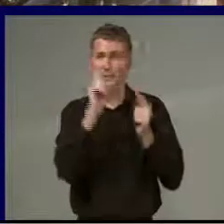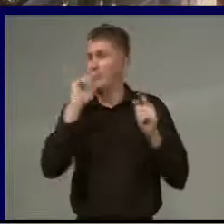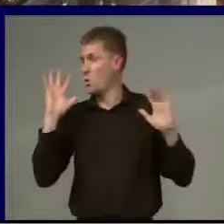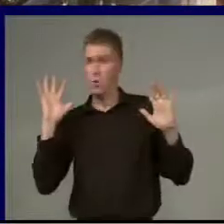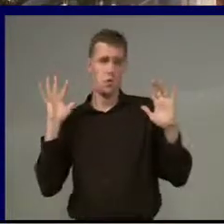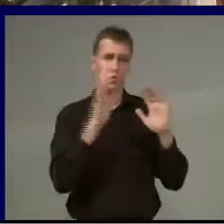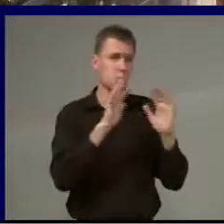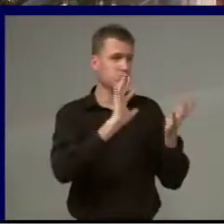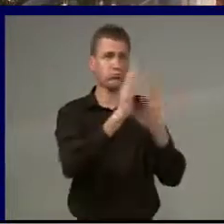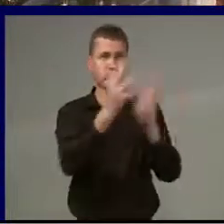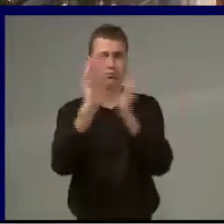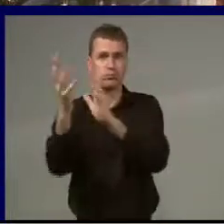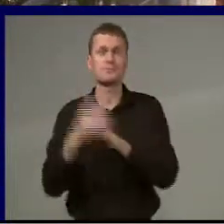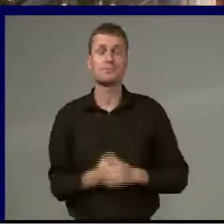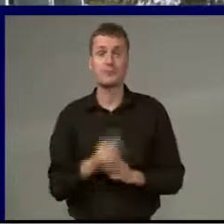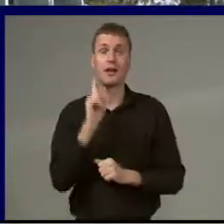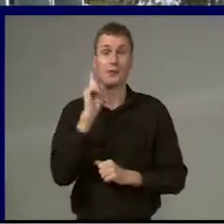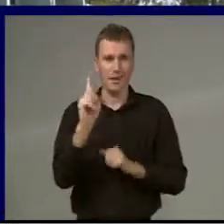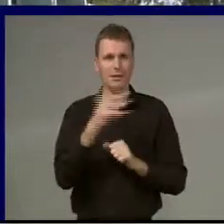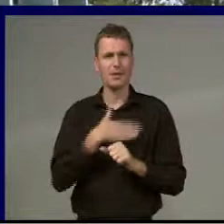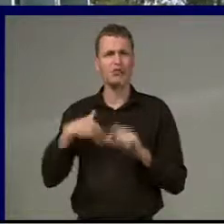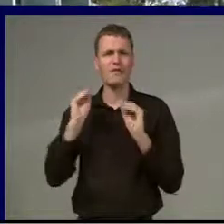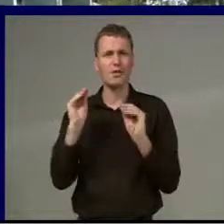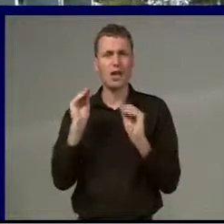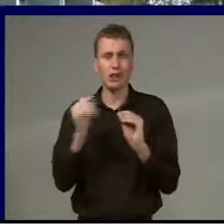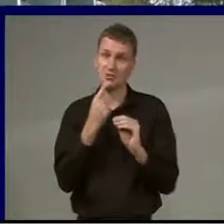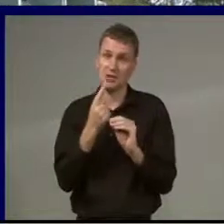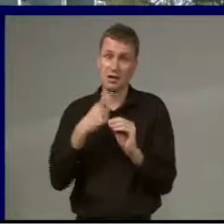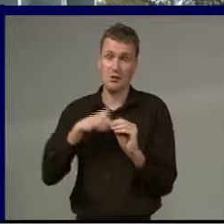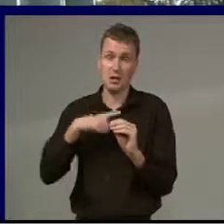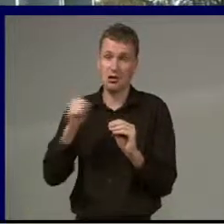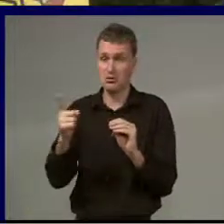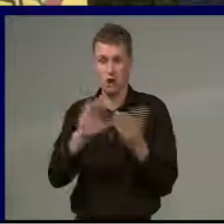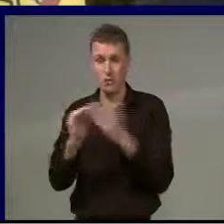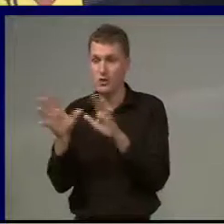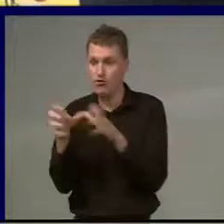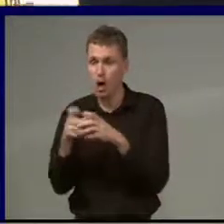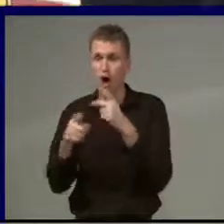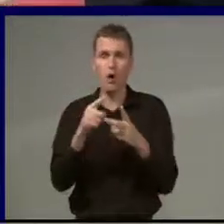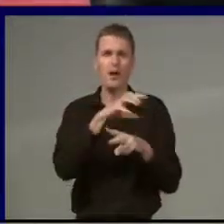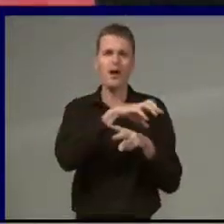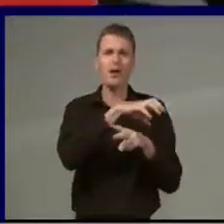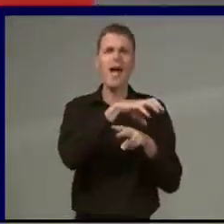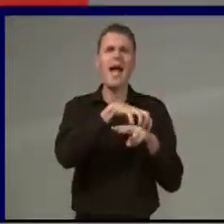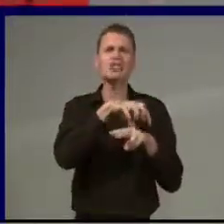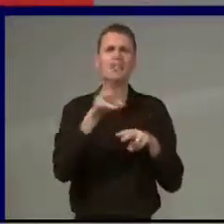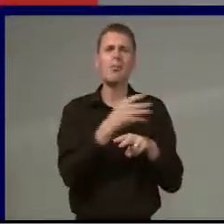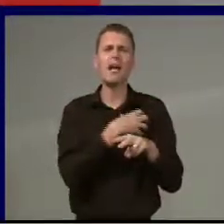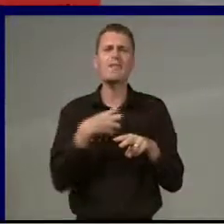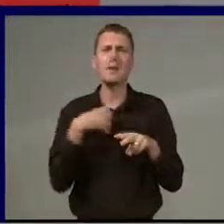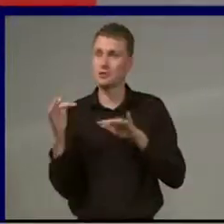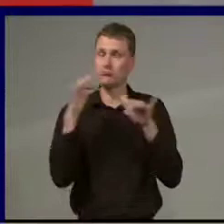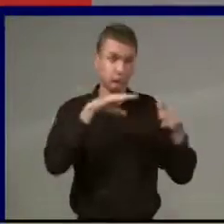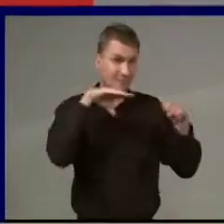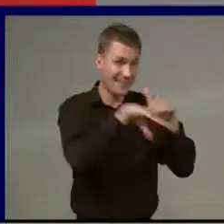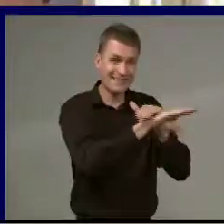the Education Ministry hopes that with various community groups and government agencies using the closed Christchurch schools, vandals